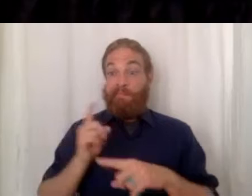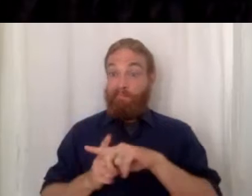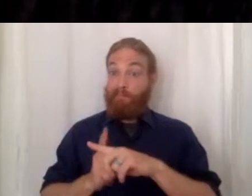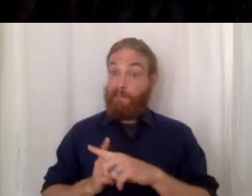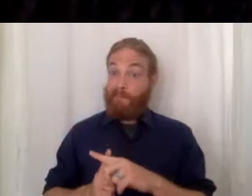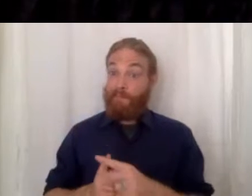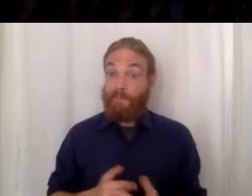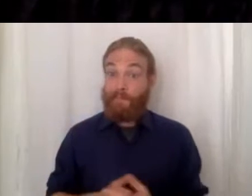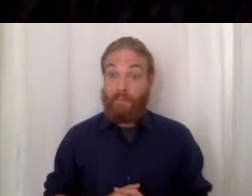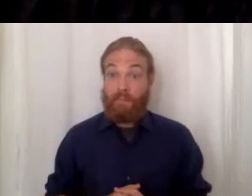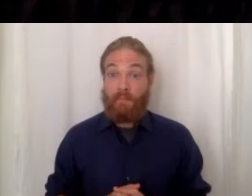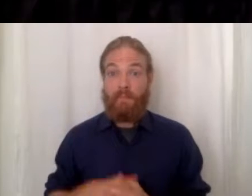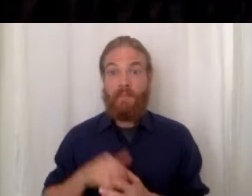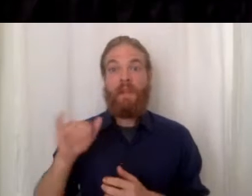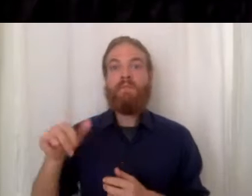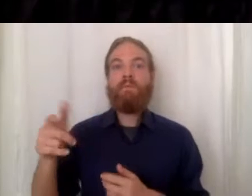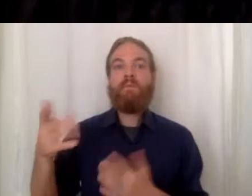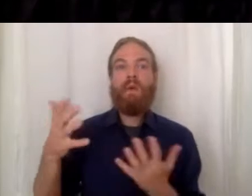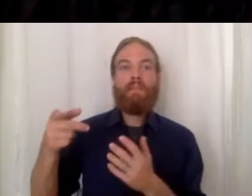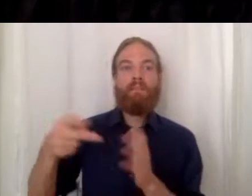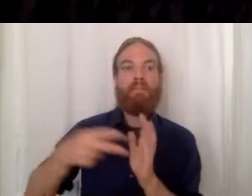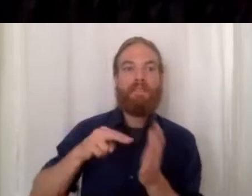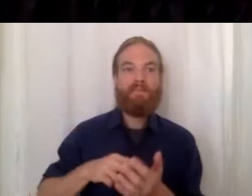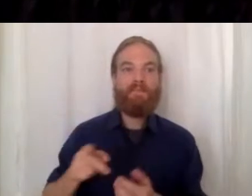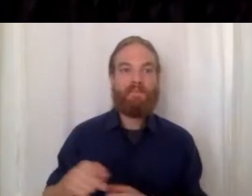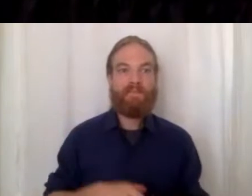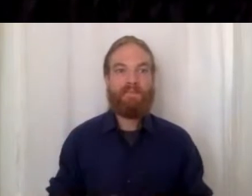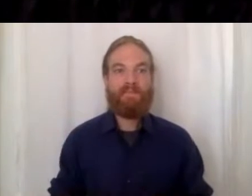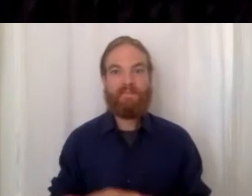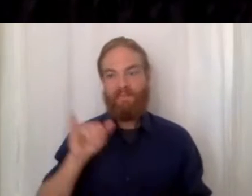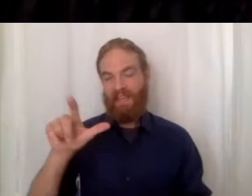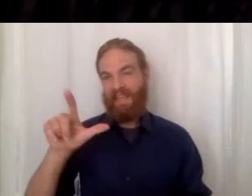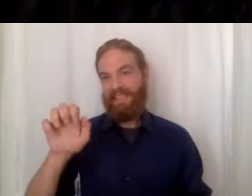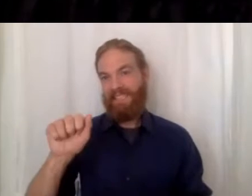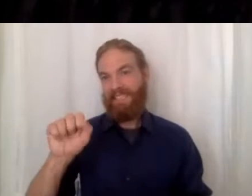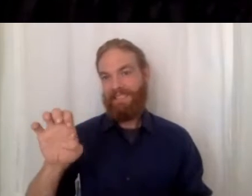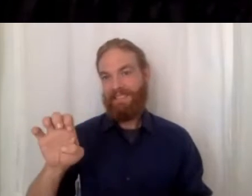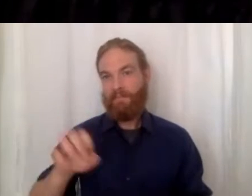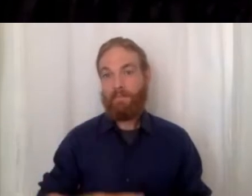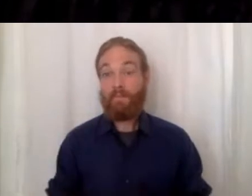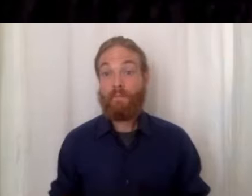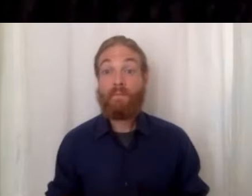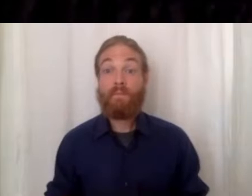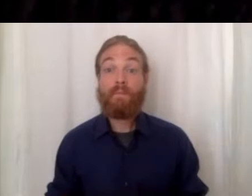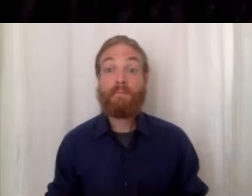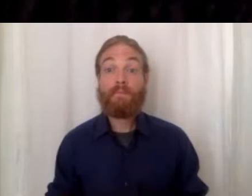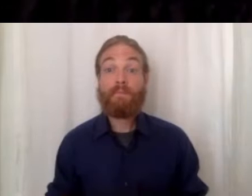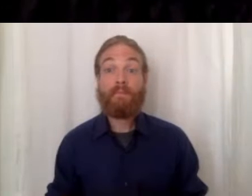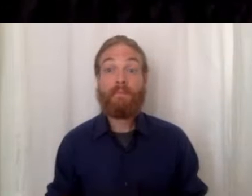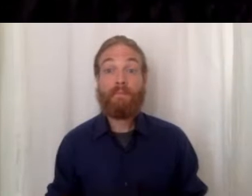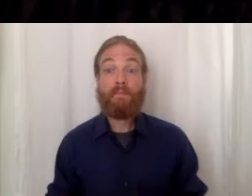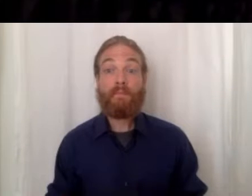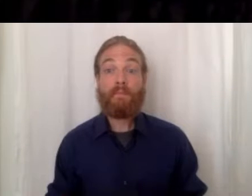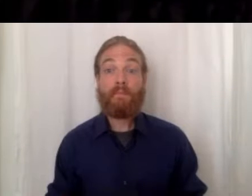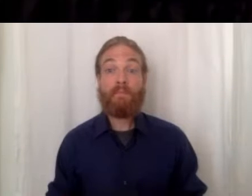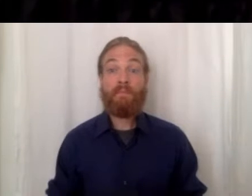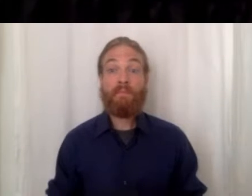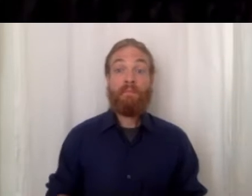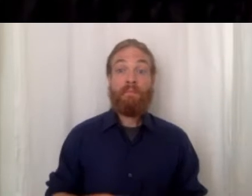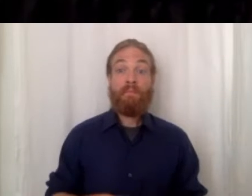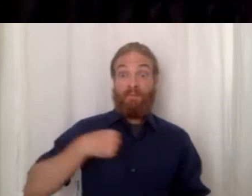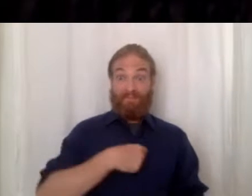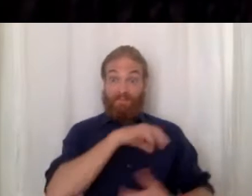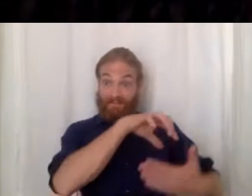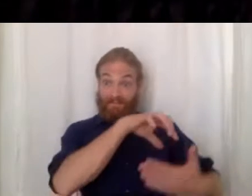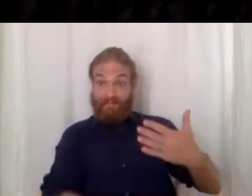not making any money off of this lease. It is just to help pay for the ongoing